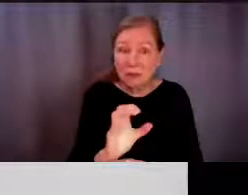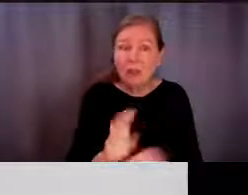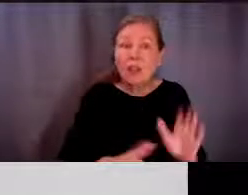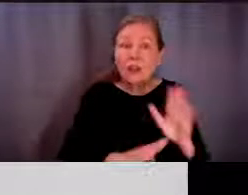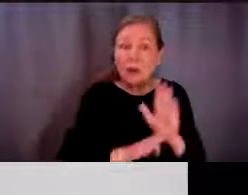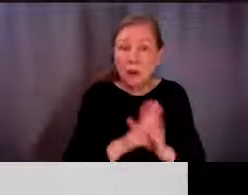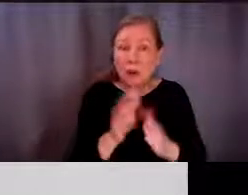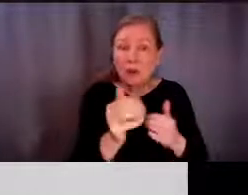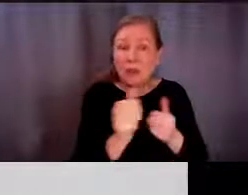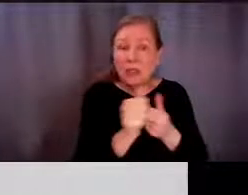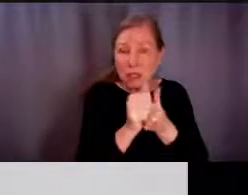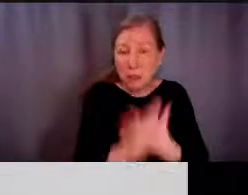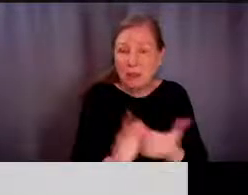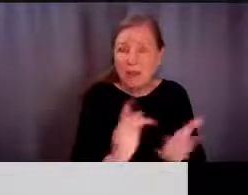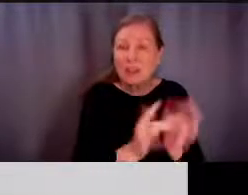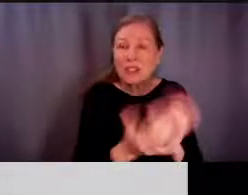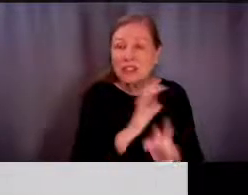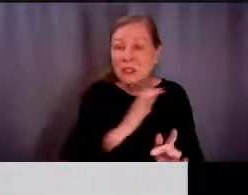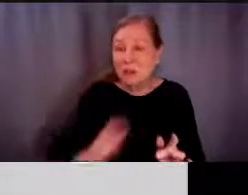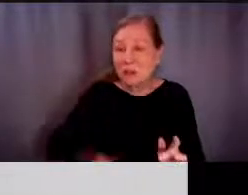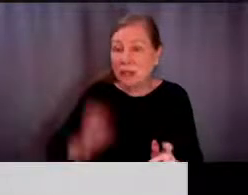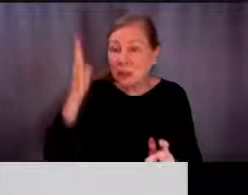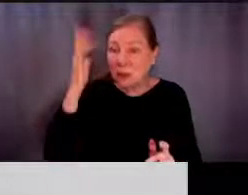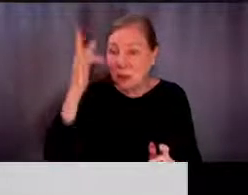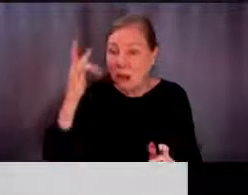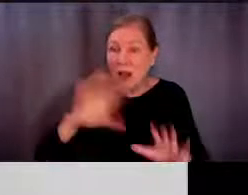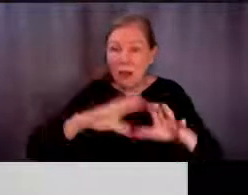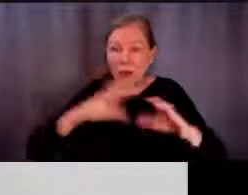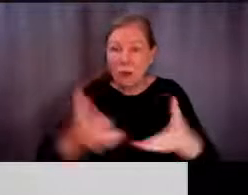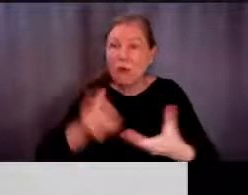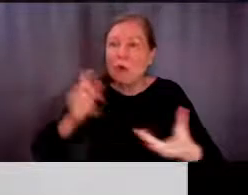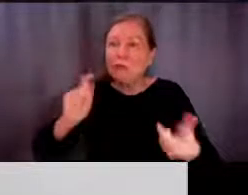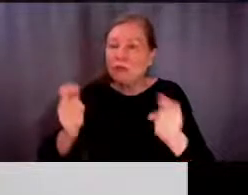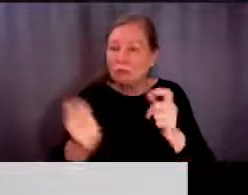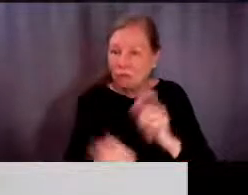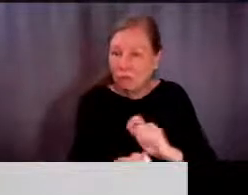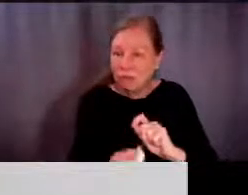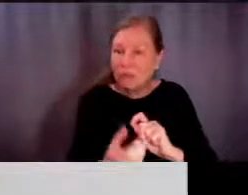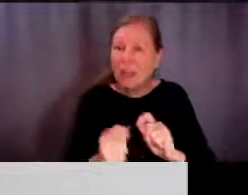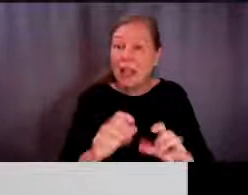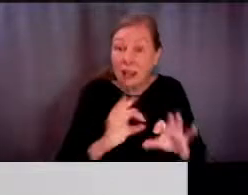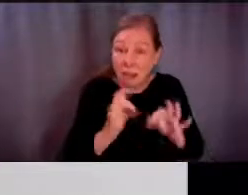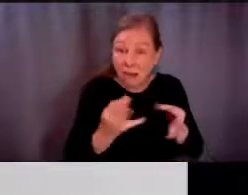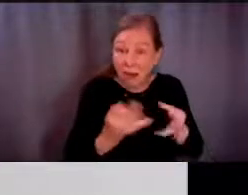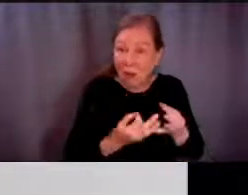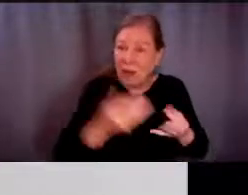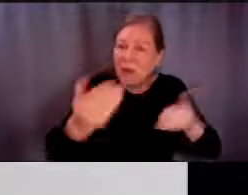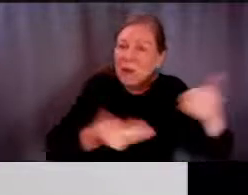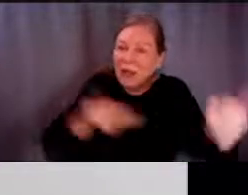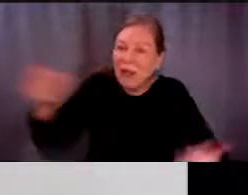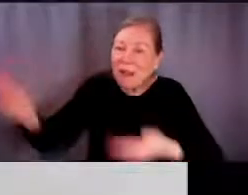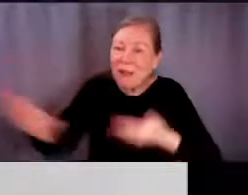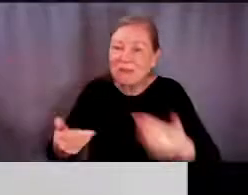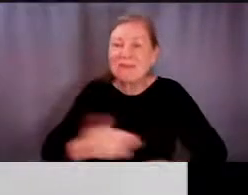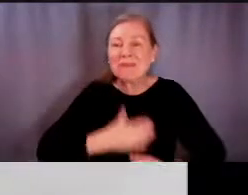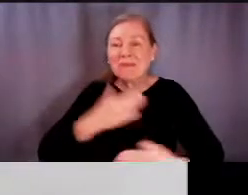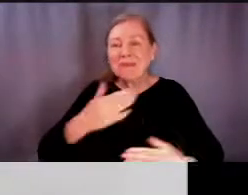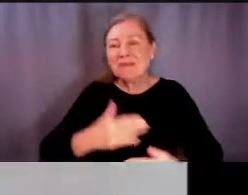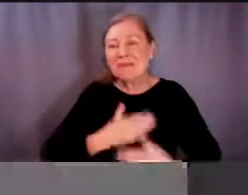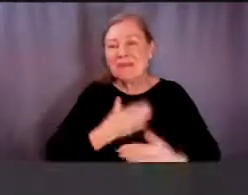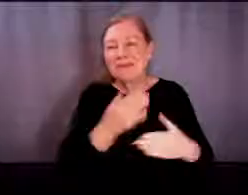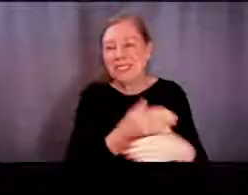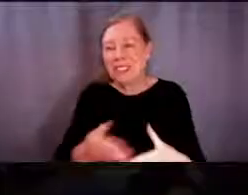Jesus Christ for the transformation of the world and to be a welcoming family, joyfully sharing God's light.